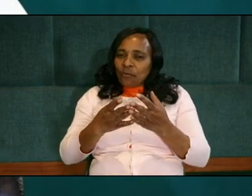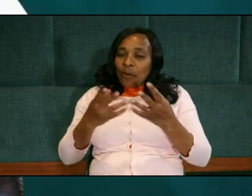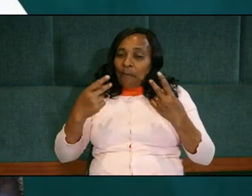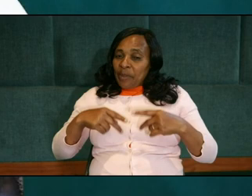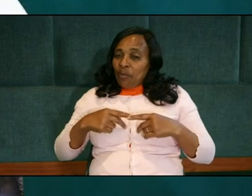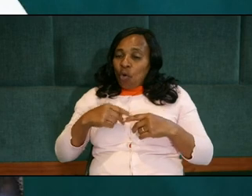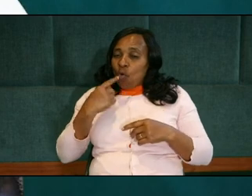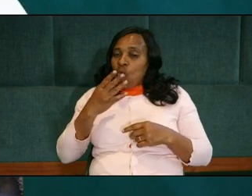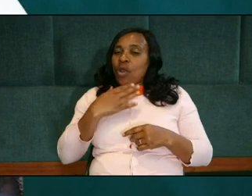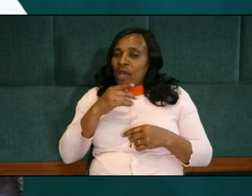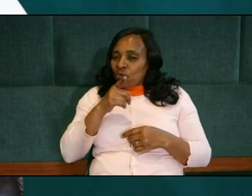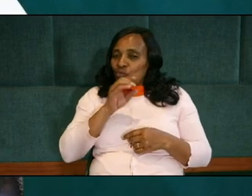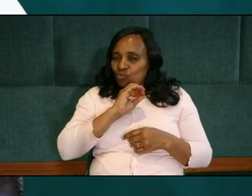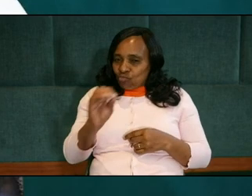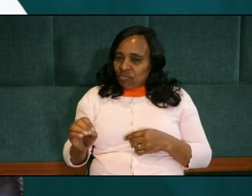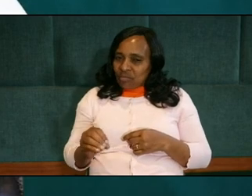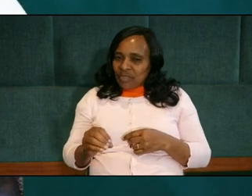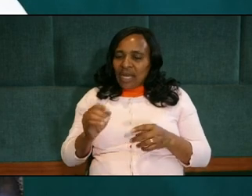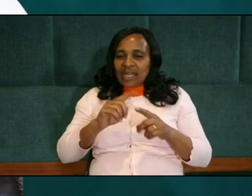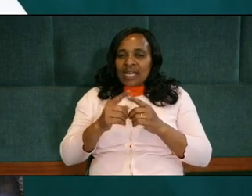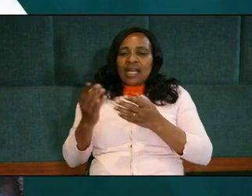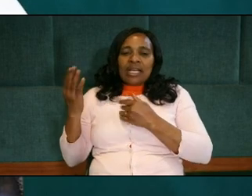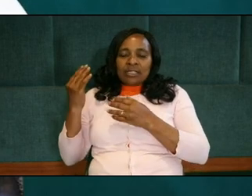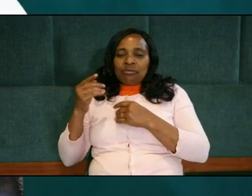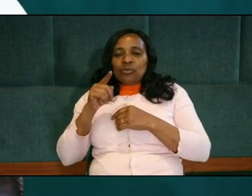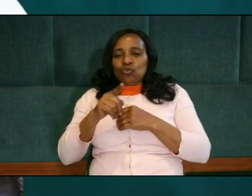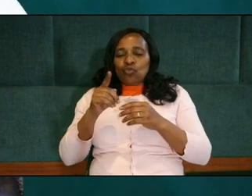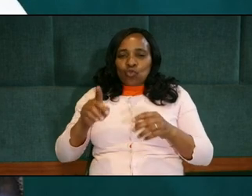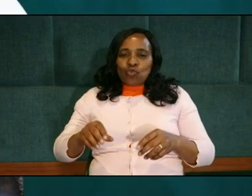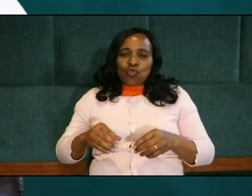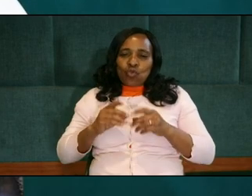you and still expect you to submit.